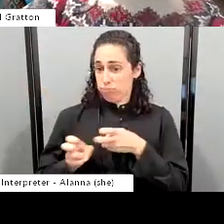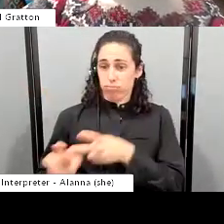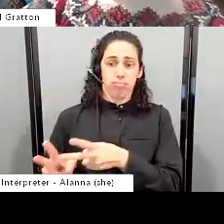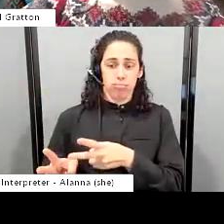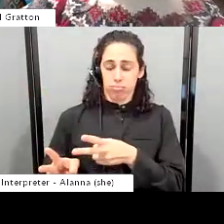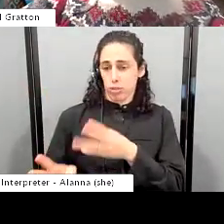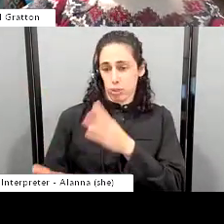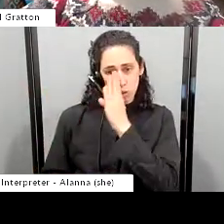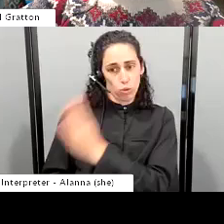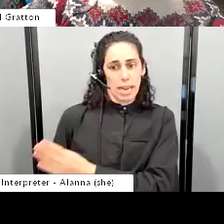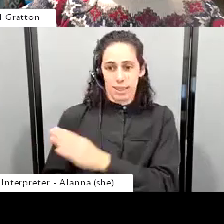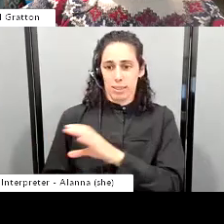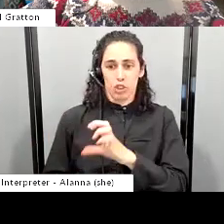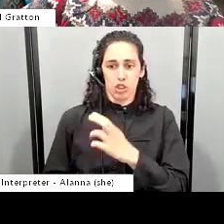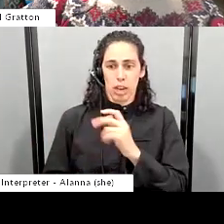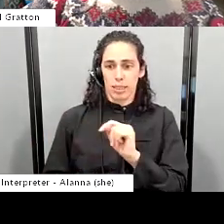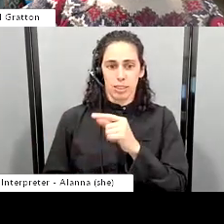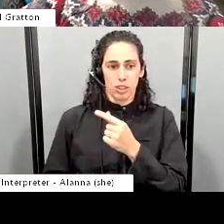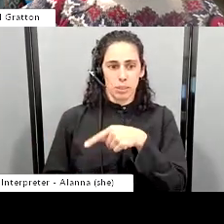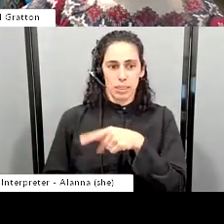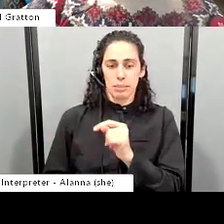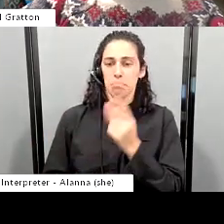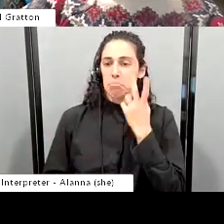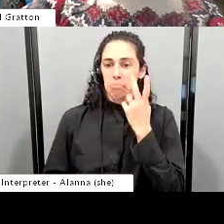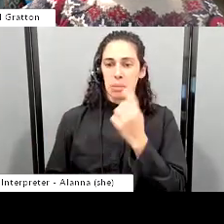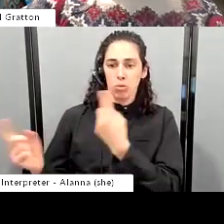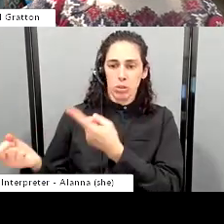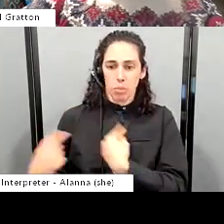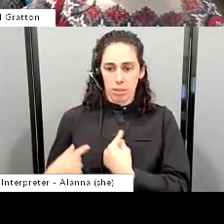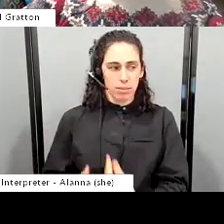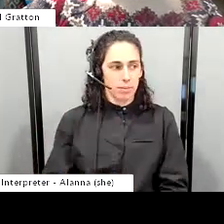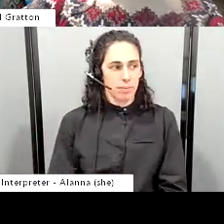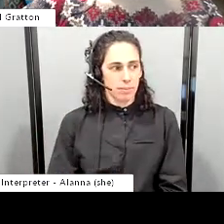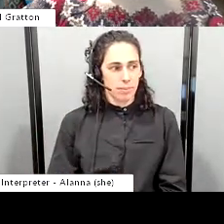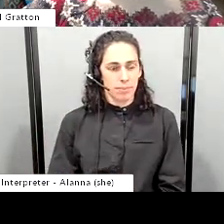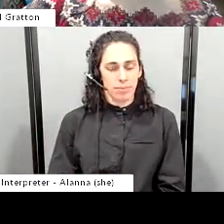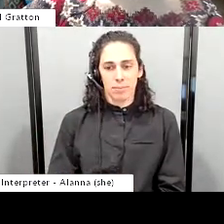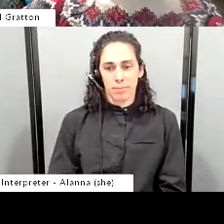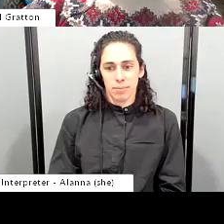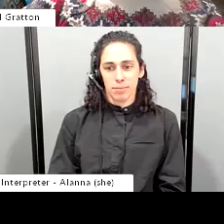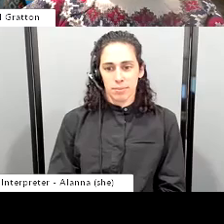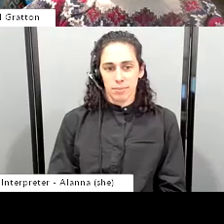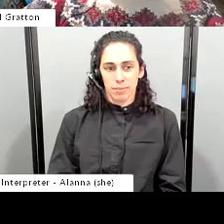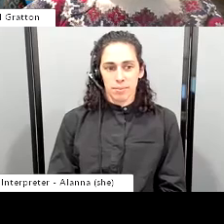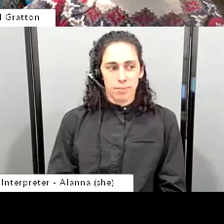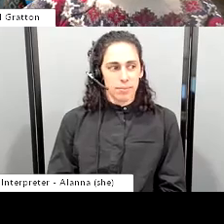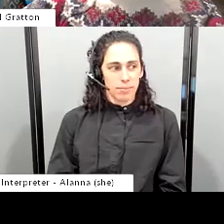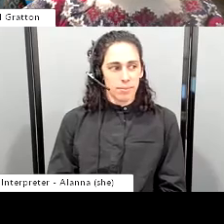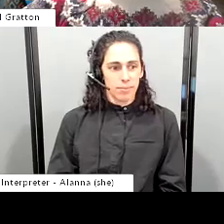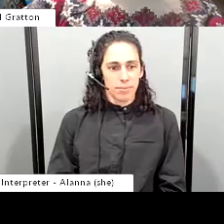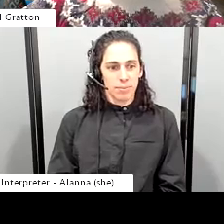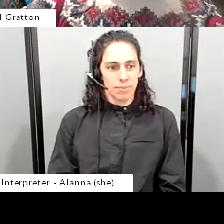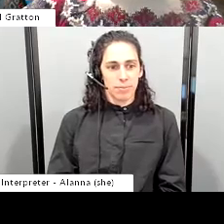ChatGPT and see what it says. So it's you want it to give you advice, right? Oh, so what's going on here?